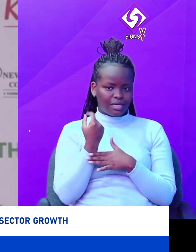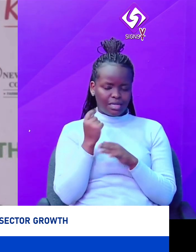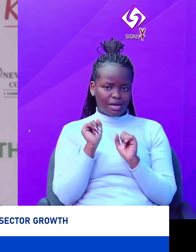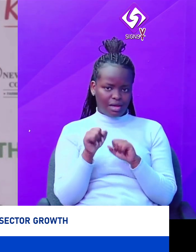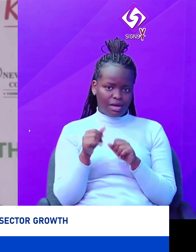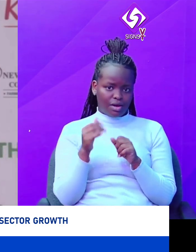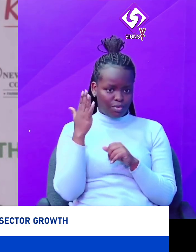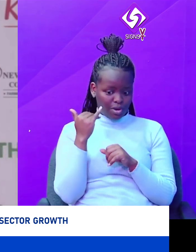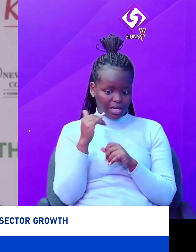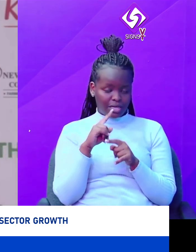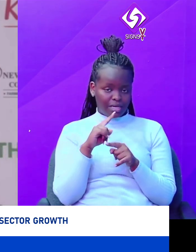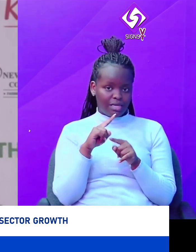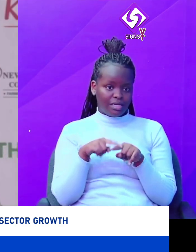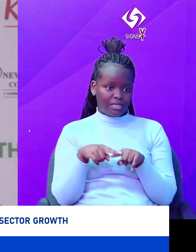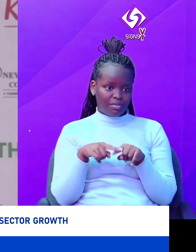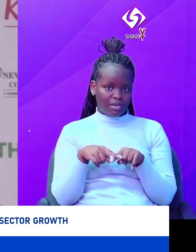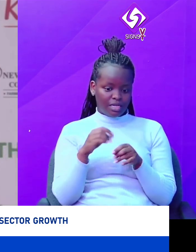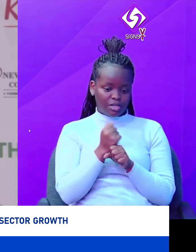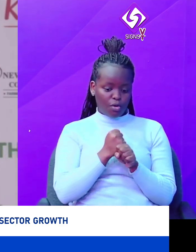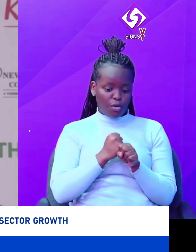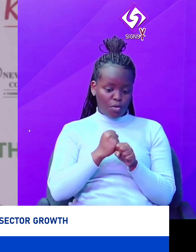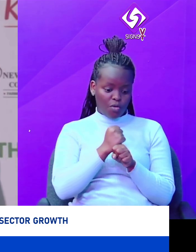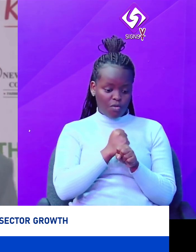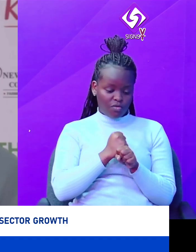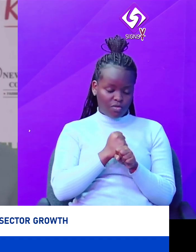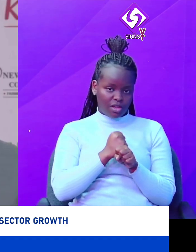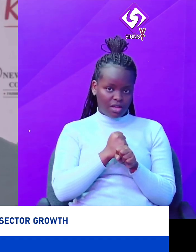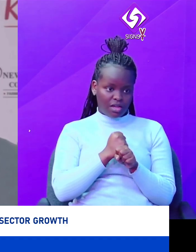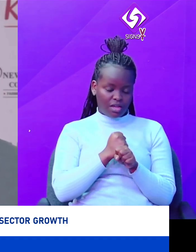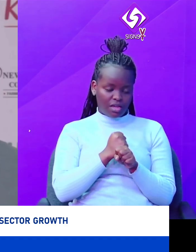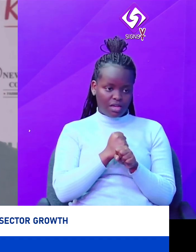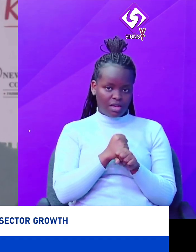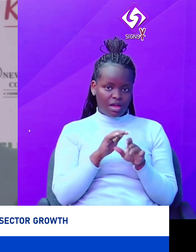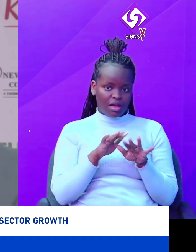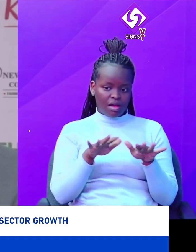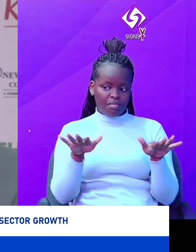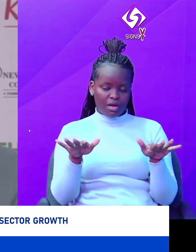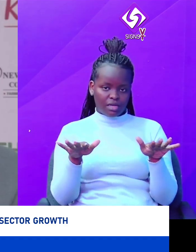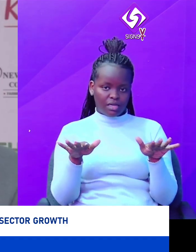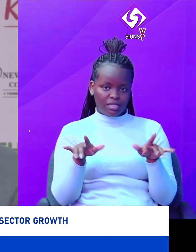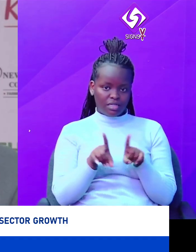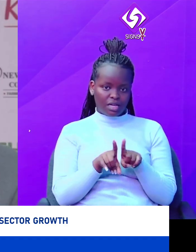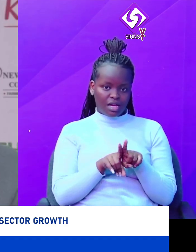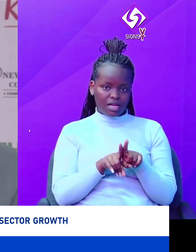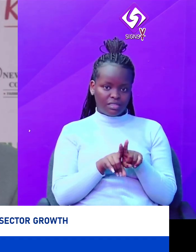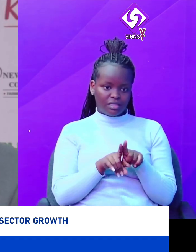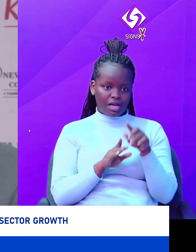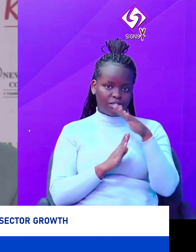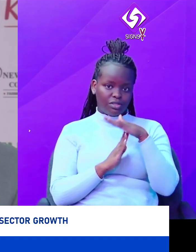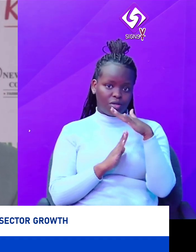at independence, coffee was being marketed as a superior